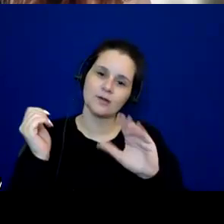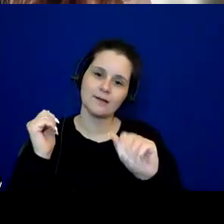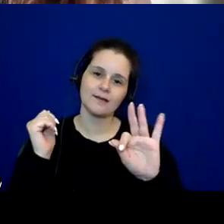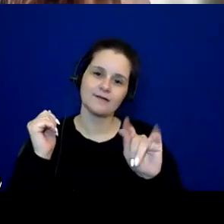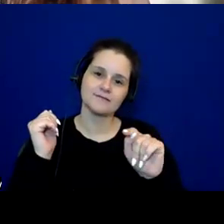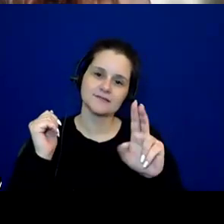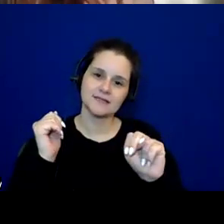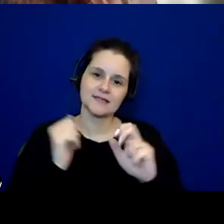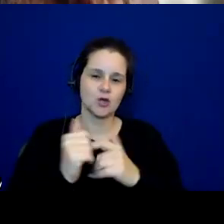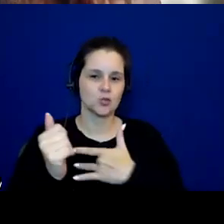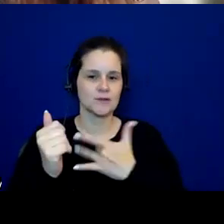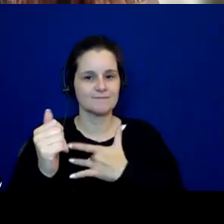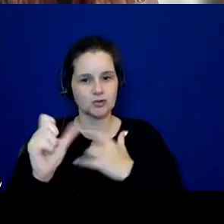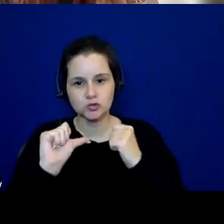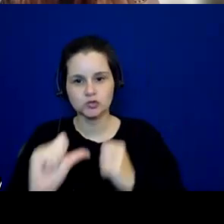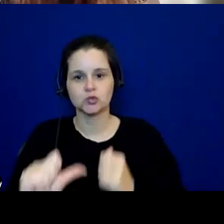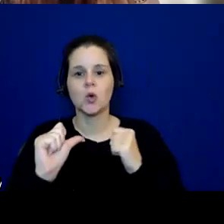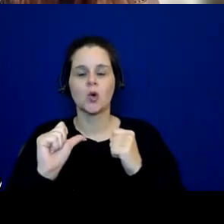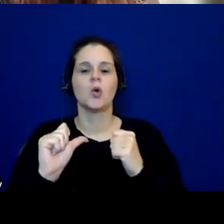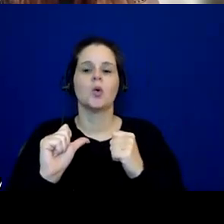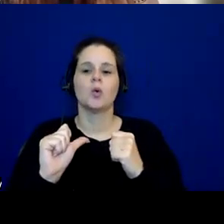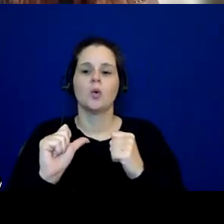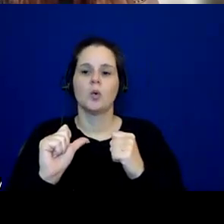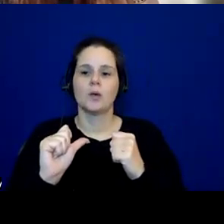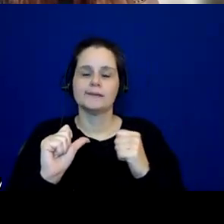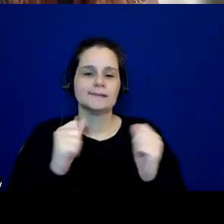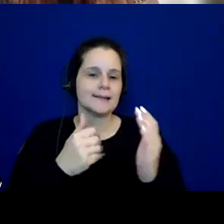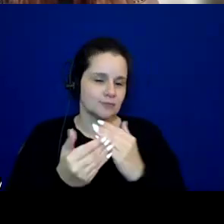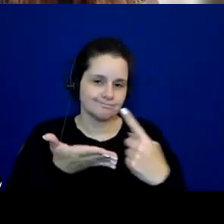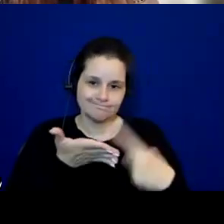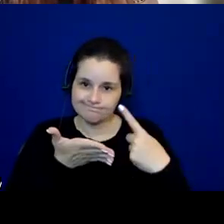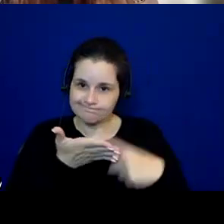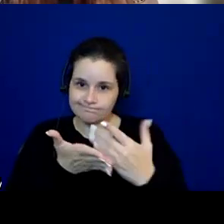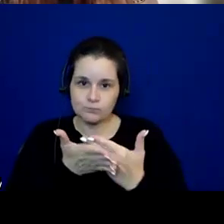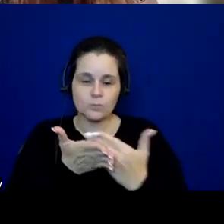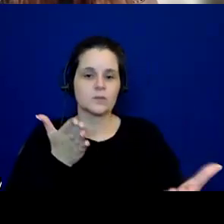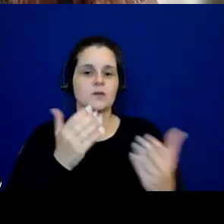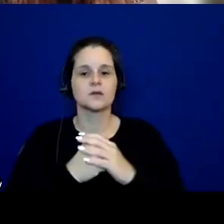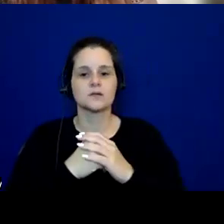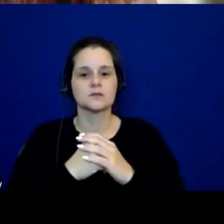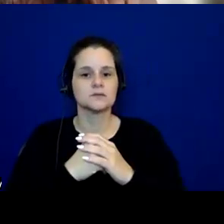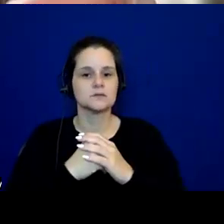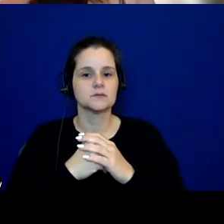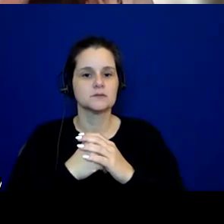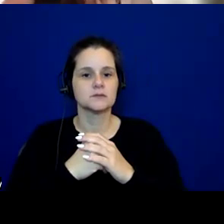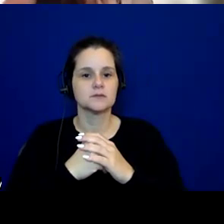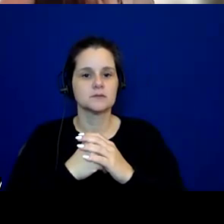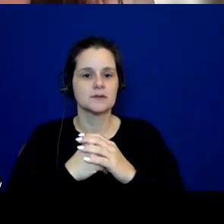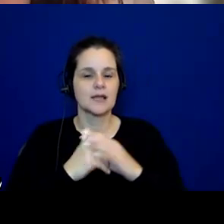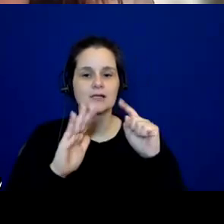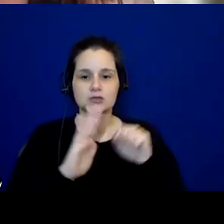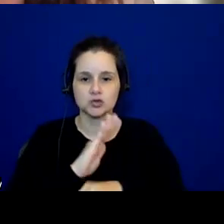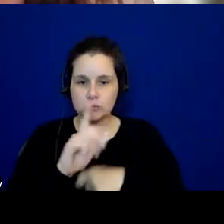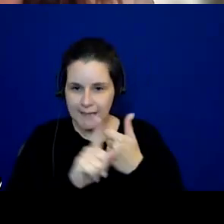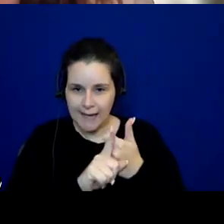I really feel strongly that, you know, even talking about things like, you know, suicidality